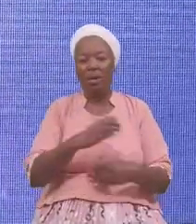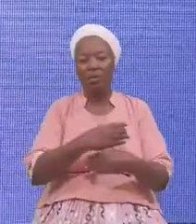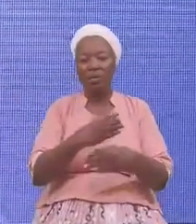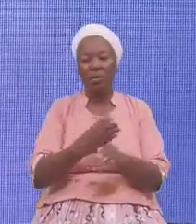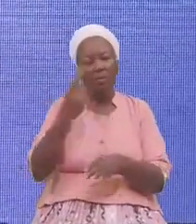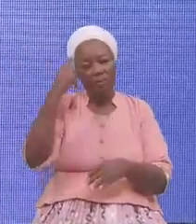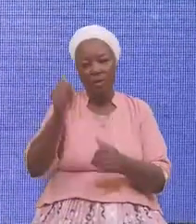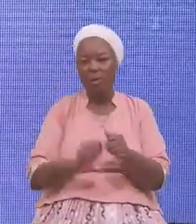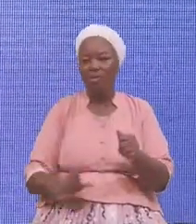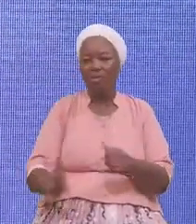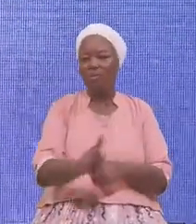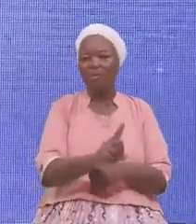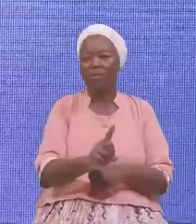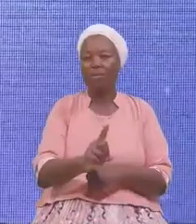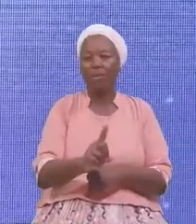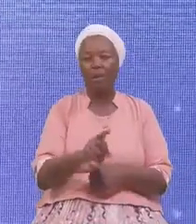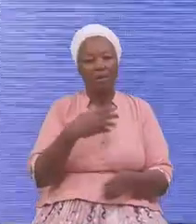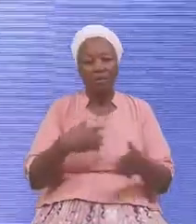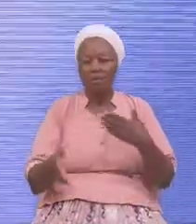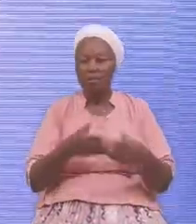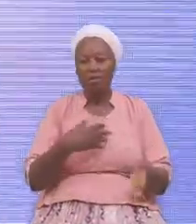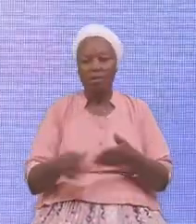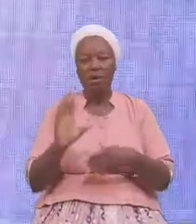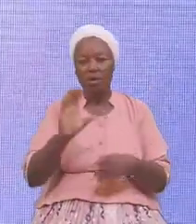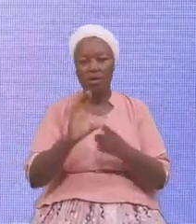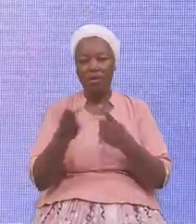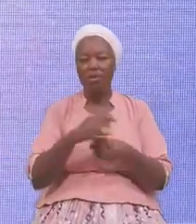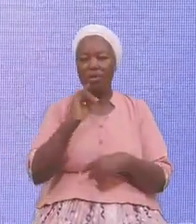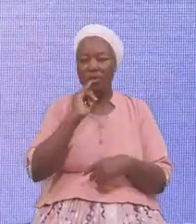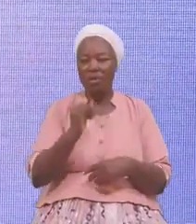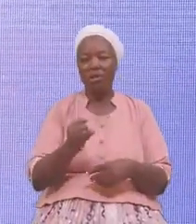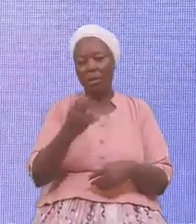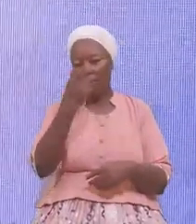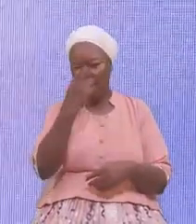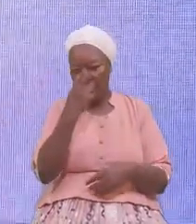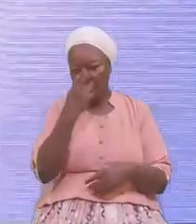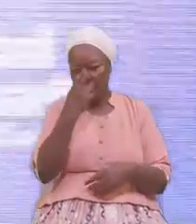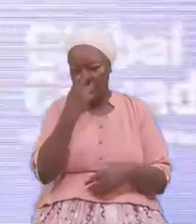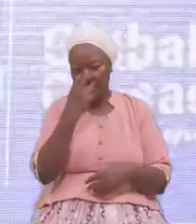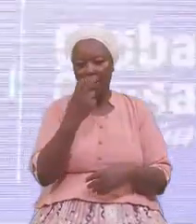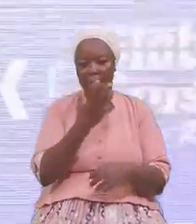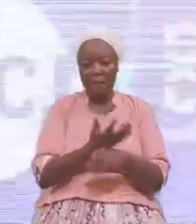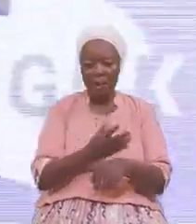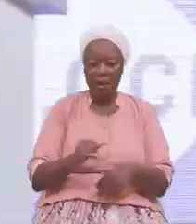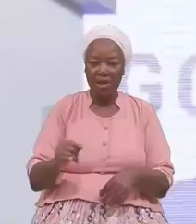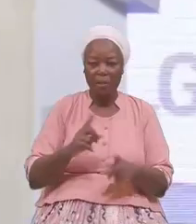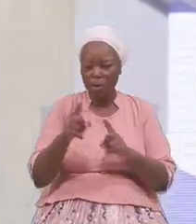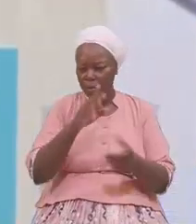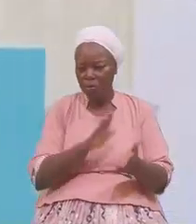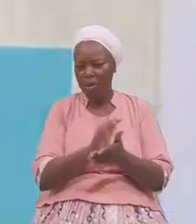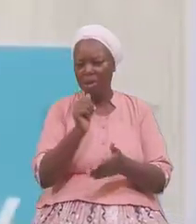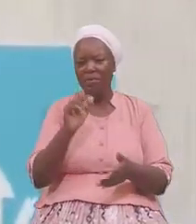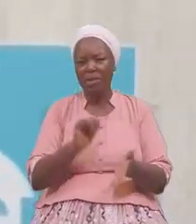everyone, whatever your condition now, blind, begging, but you believe